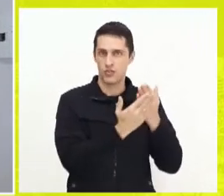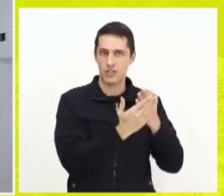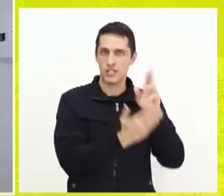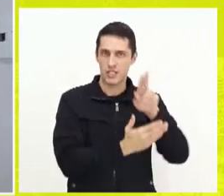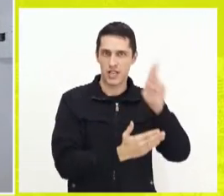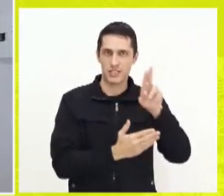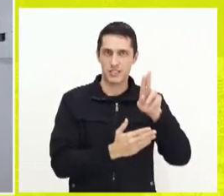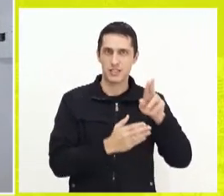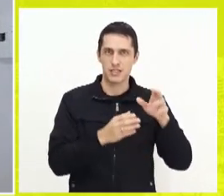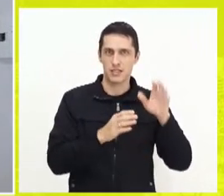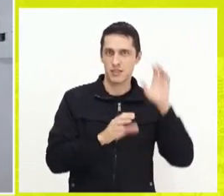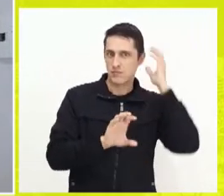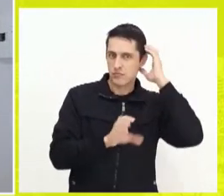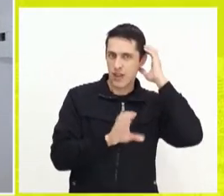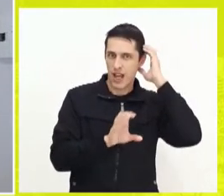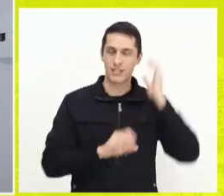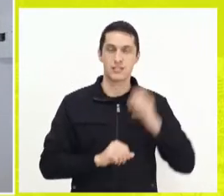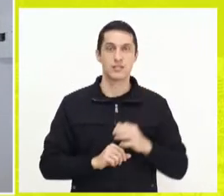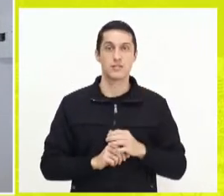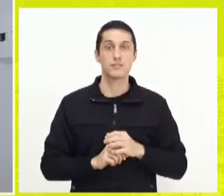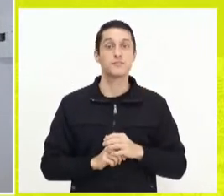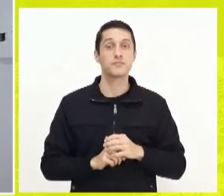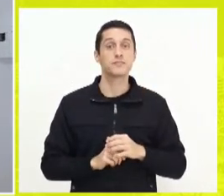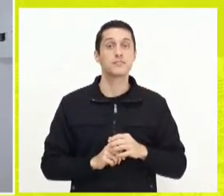talked about something really important